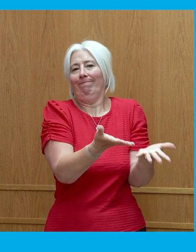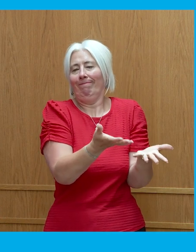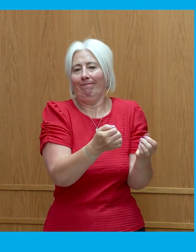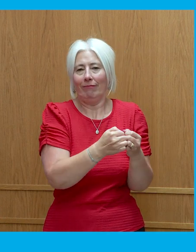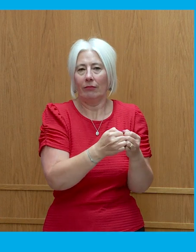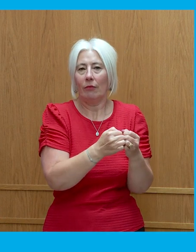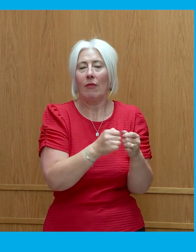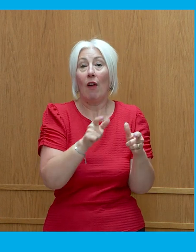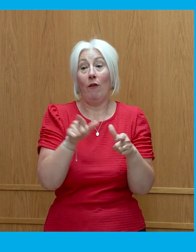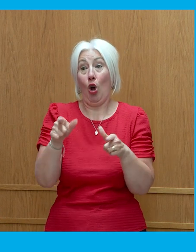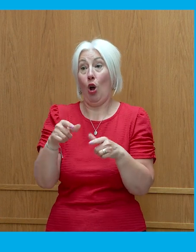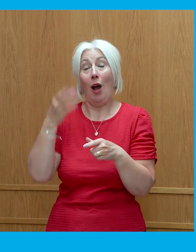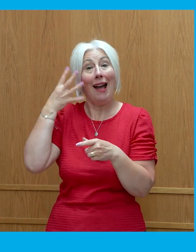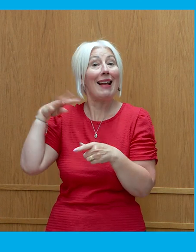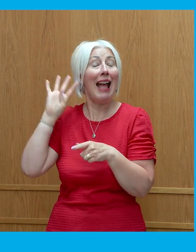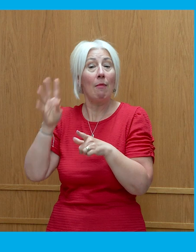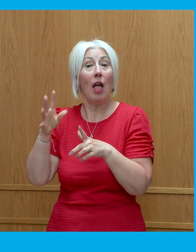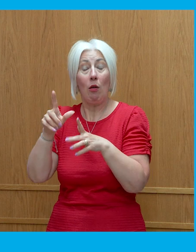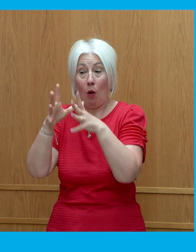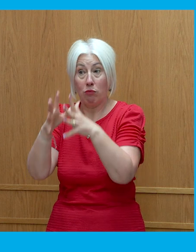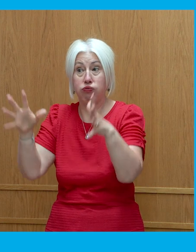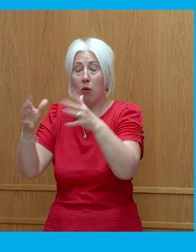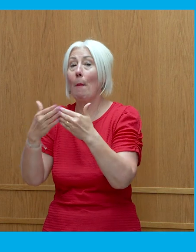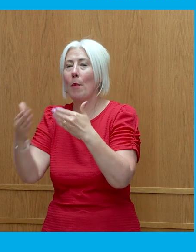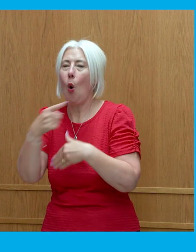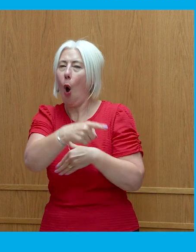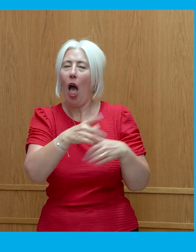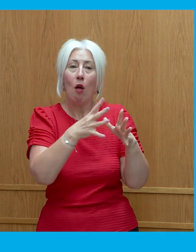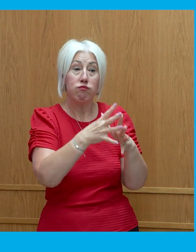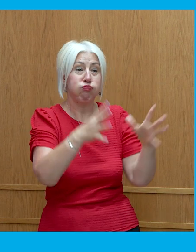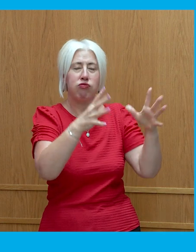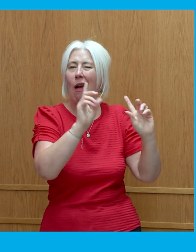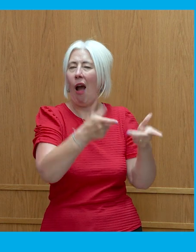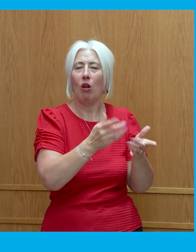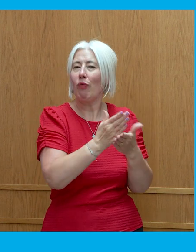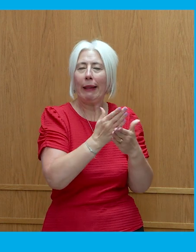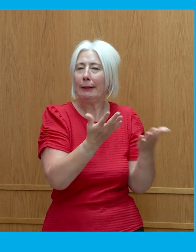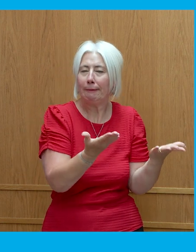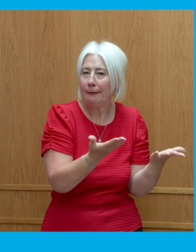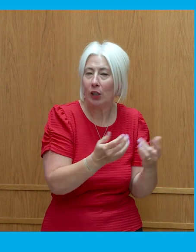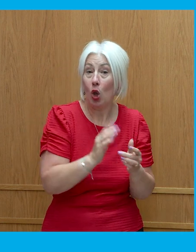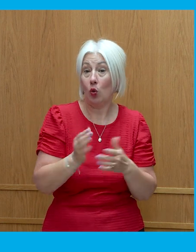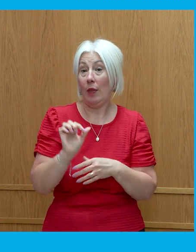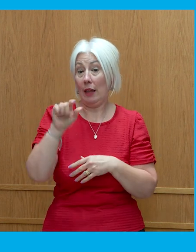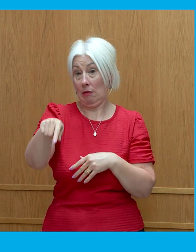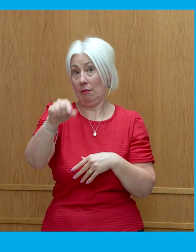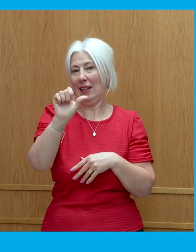more favorable for Kamala than it is for Trump. Trump really can't grow much more, which makes the next 60